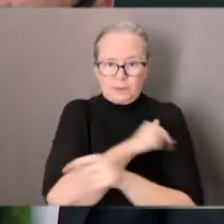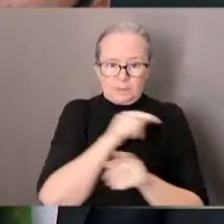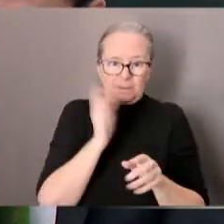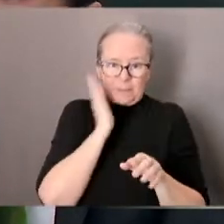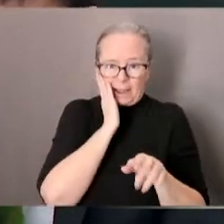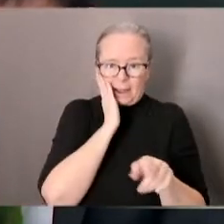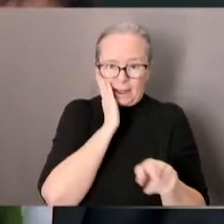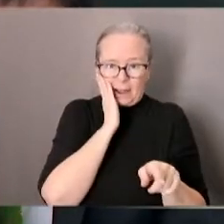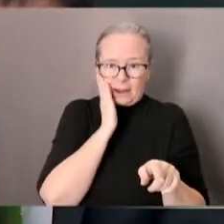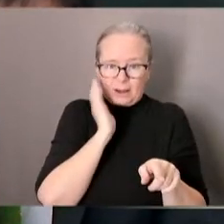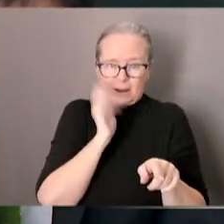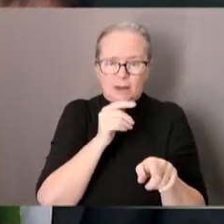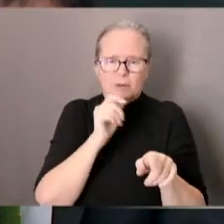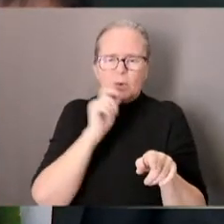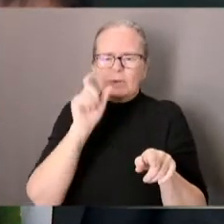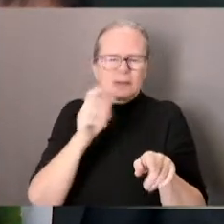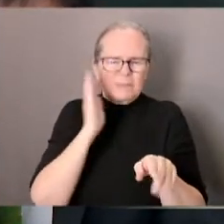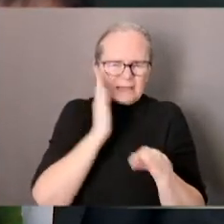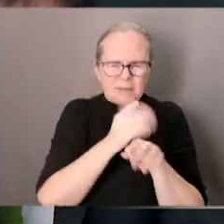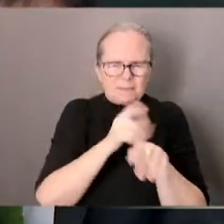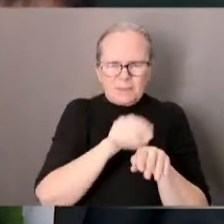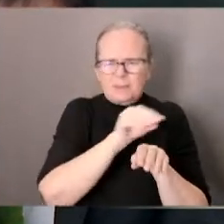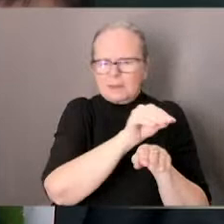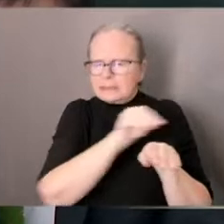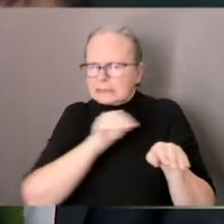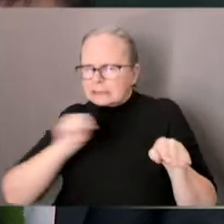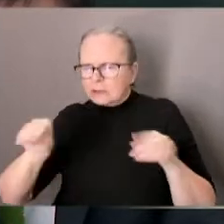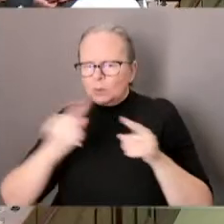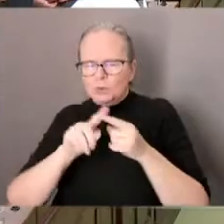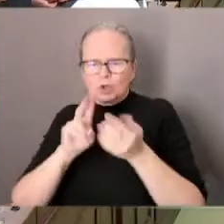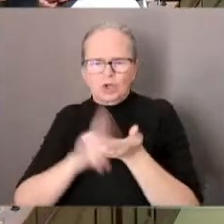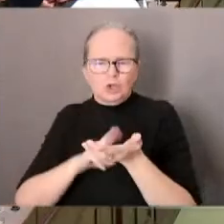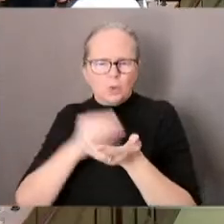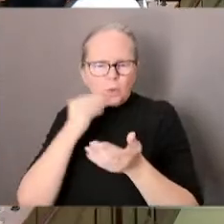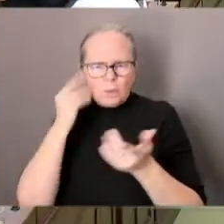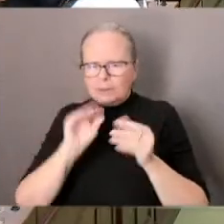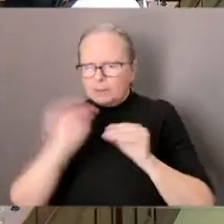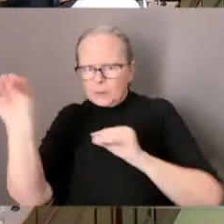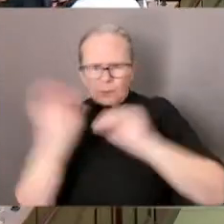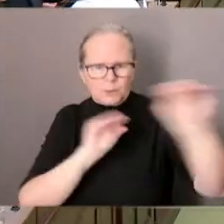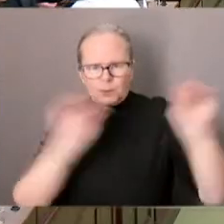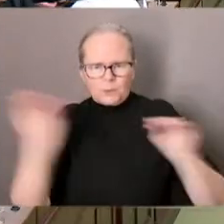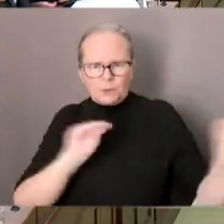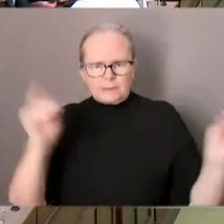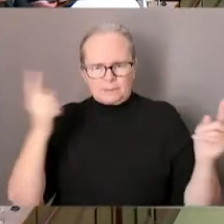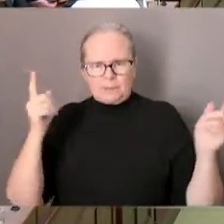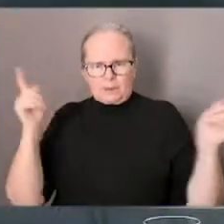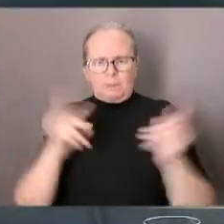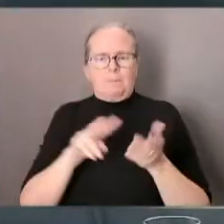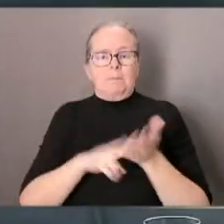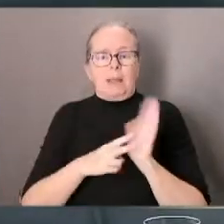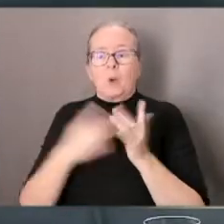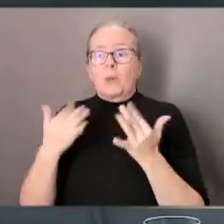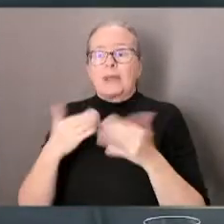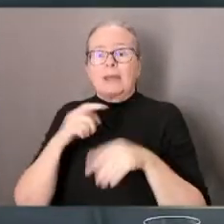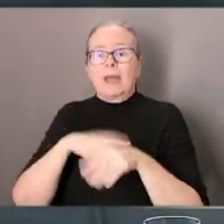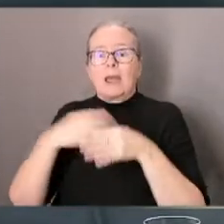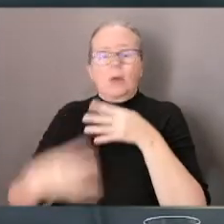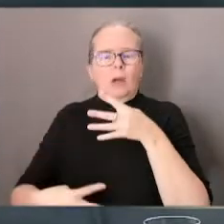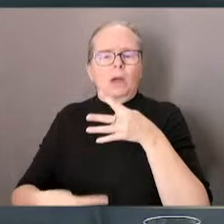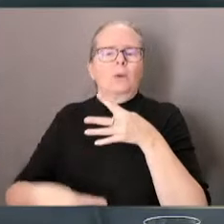track the time it takes from the moment a patient enters the New York to when they receive the appropriate level The Honorable member for living on the cloud thank you Mr Speaker